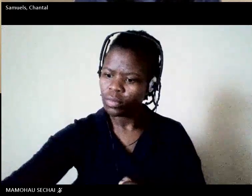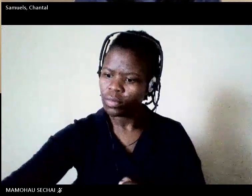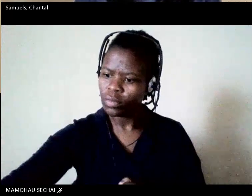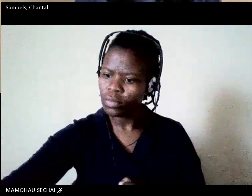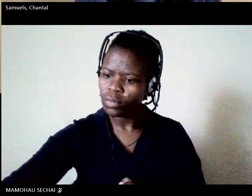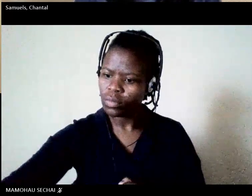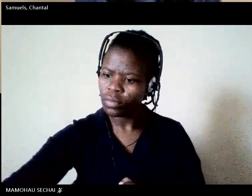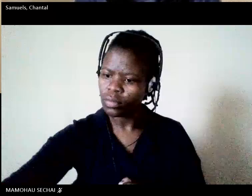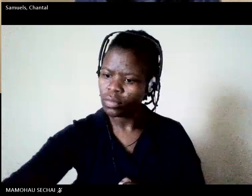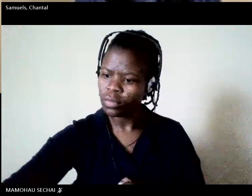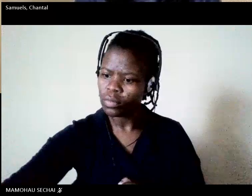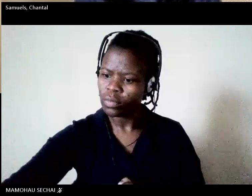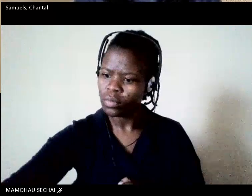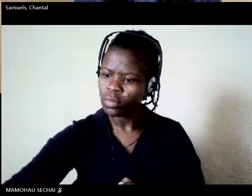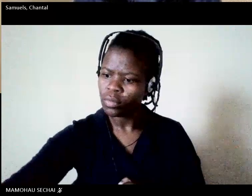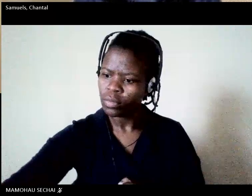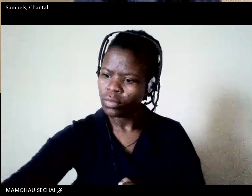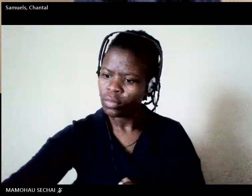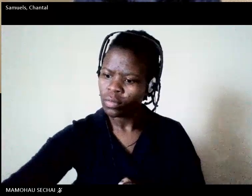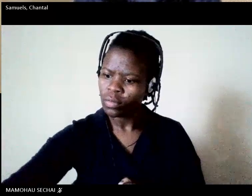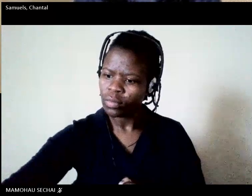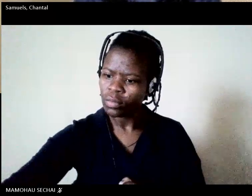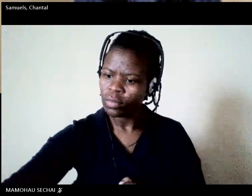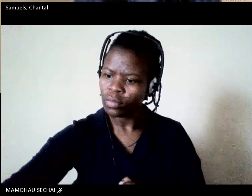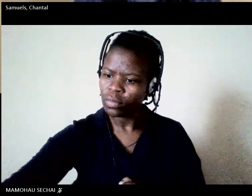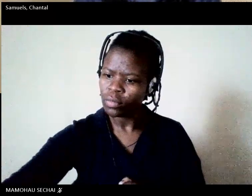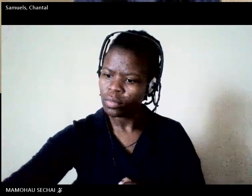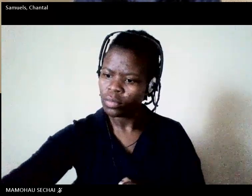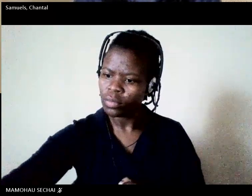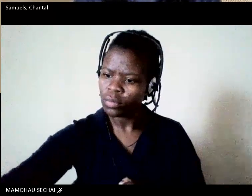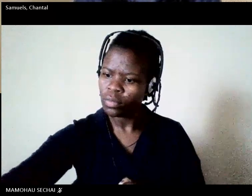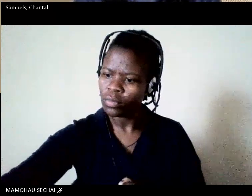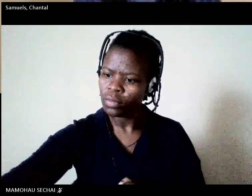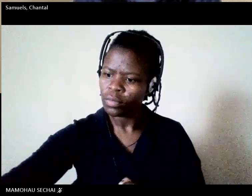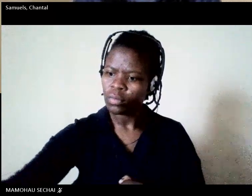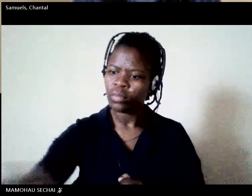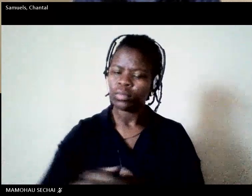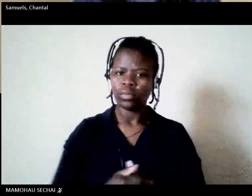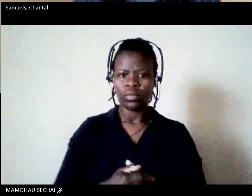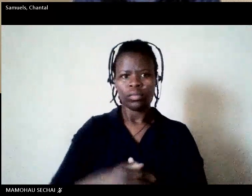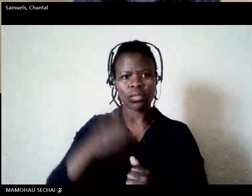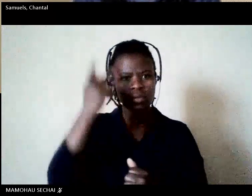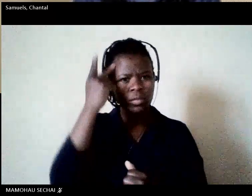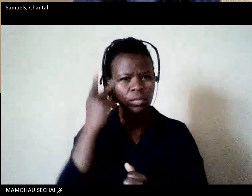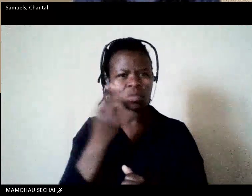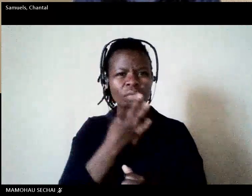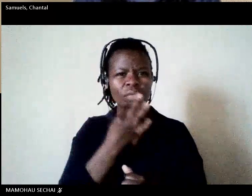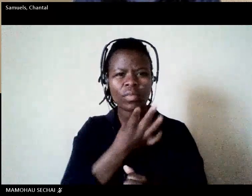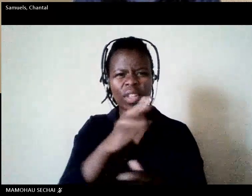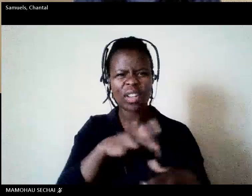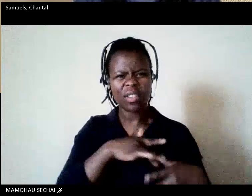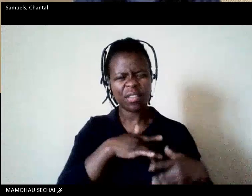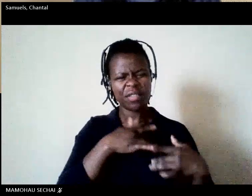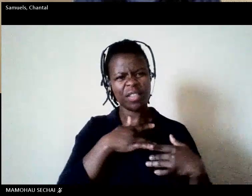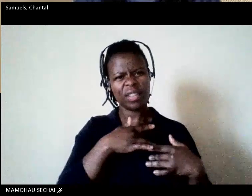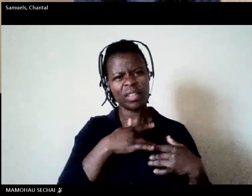like he doesn't have, I have to put it right, how he put it. He feels like he doesn't